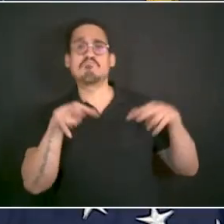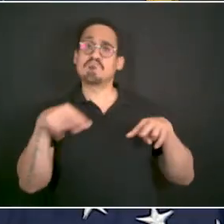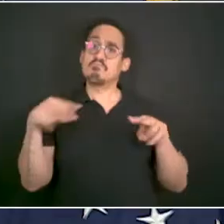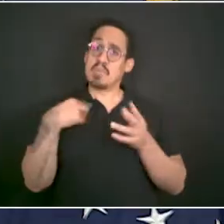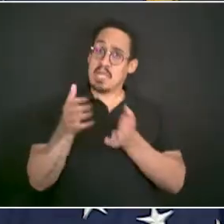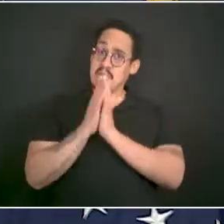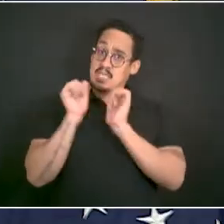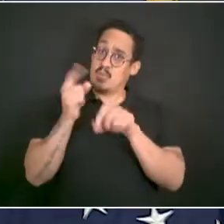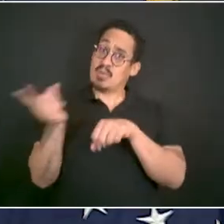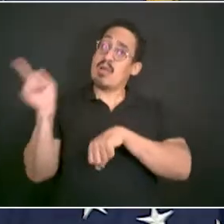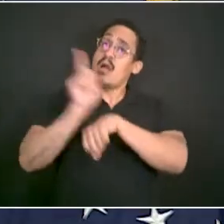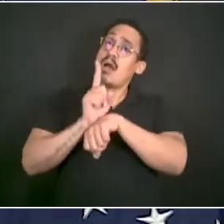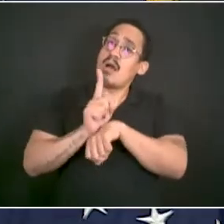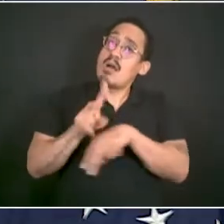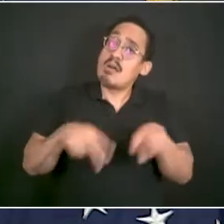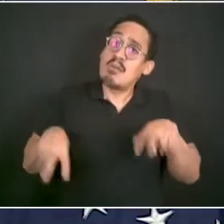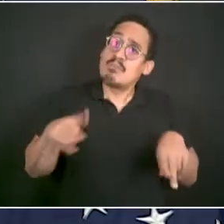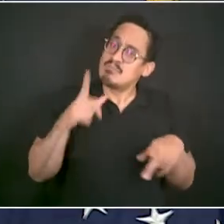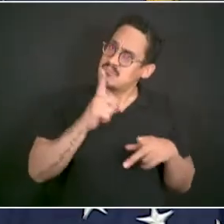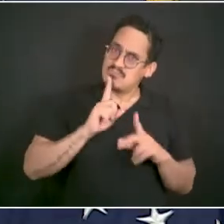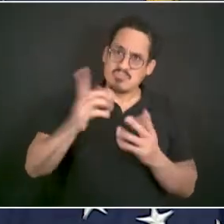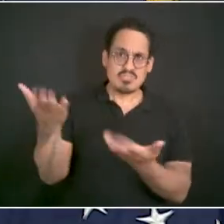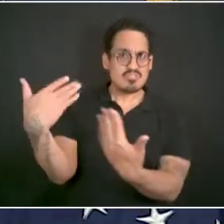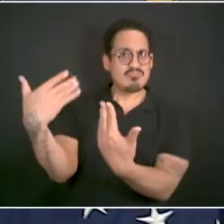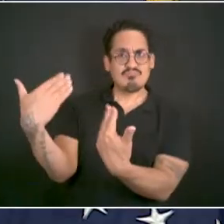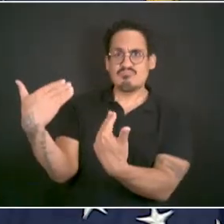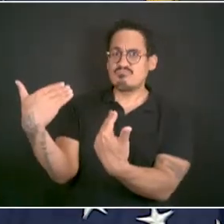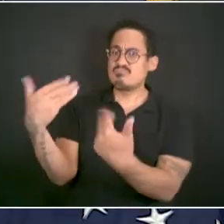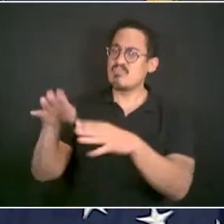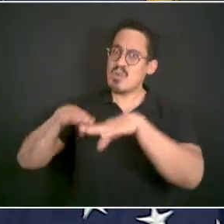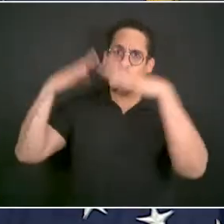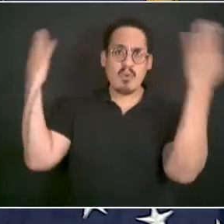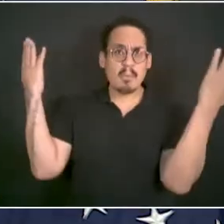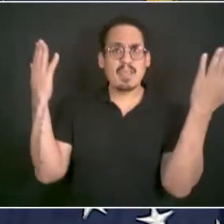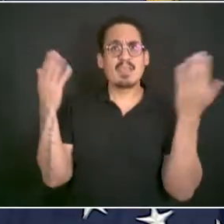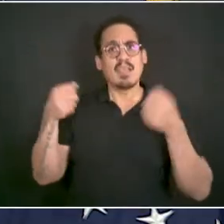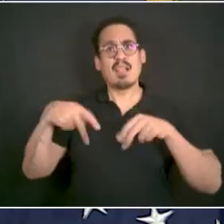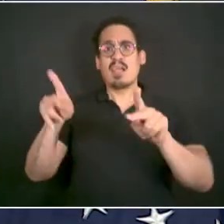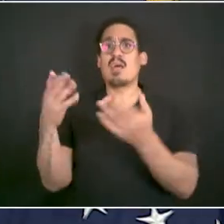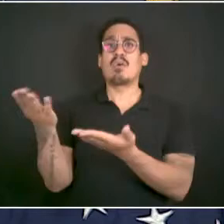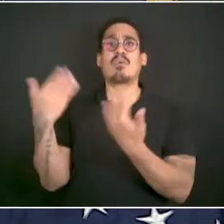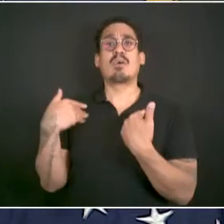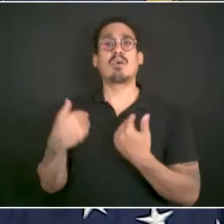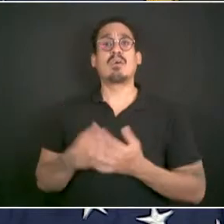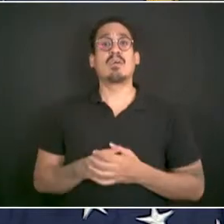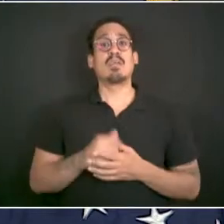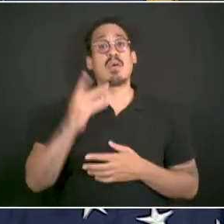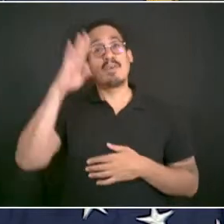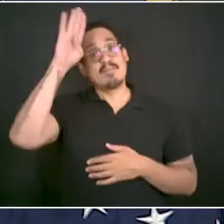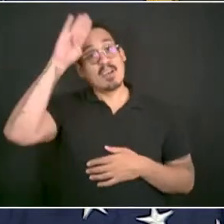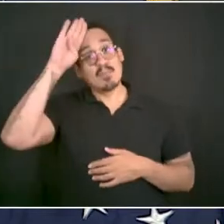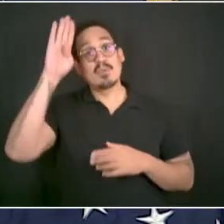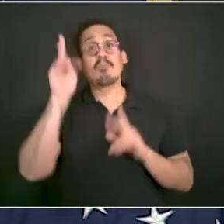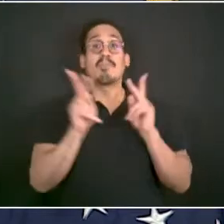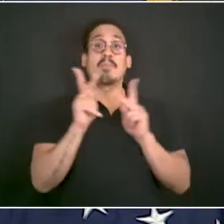was collaborating. I cannot commend our first responders enough to be able to get